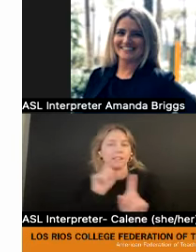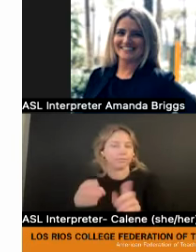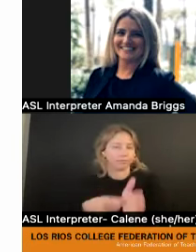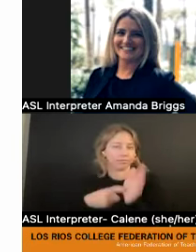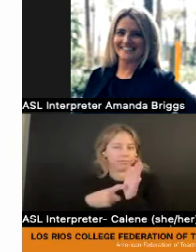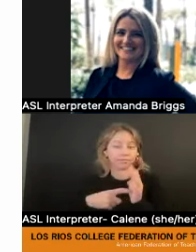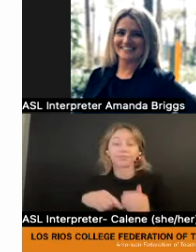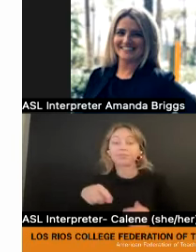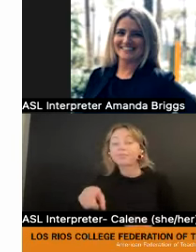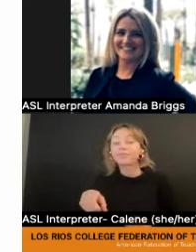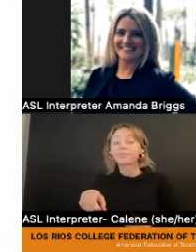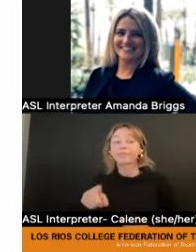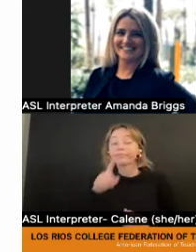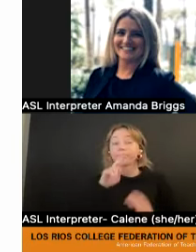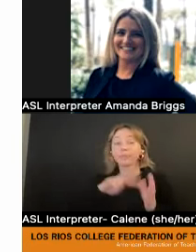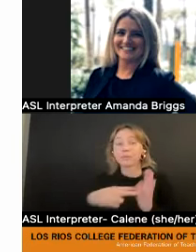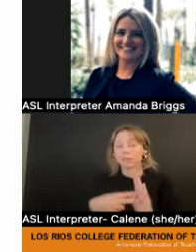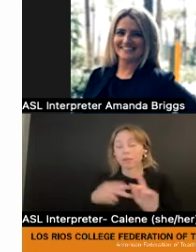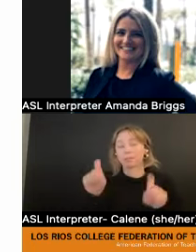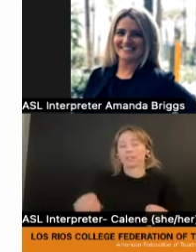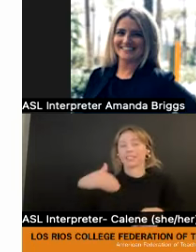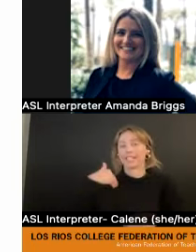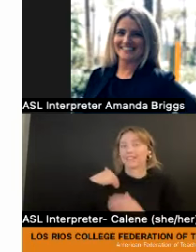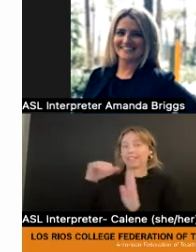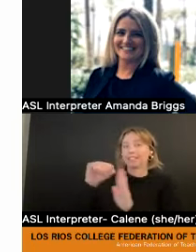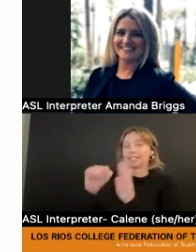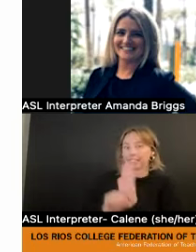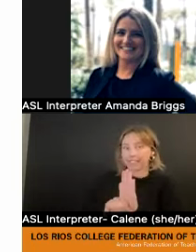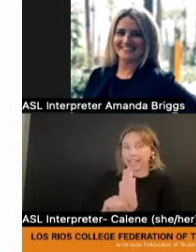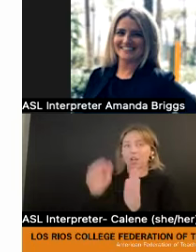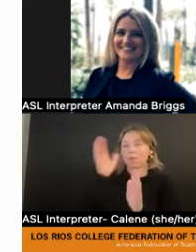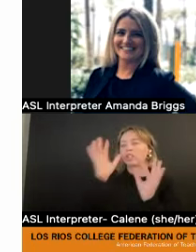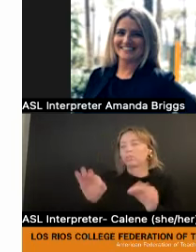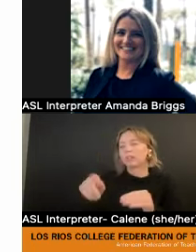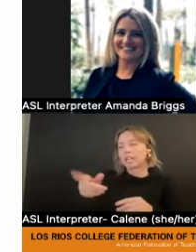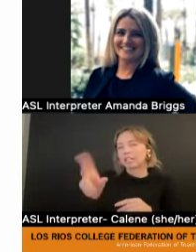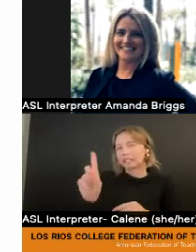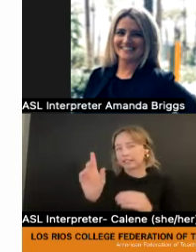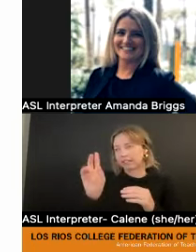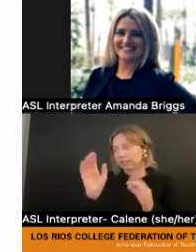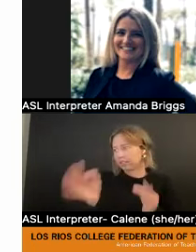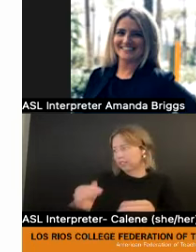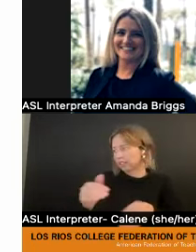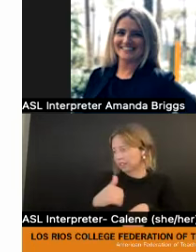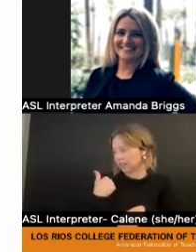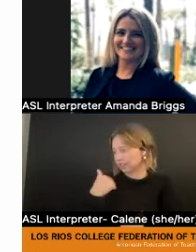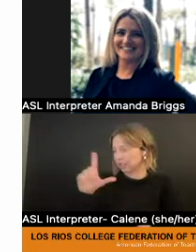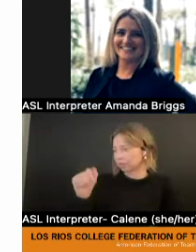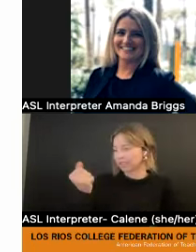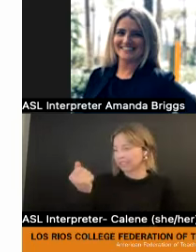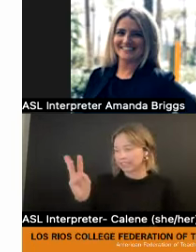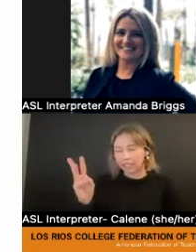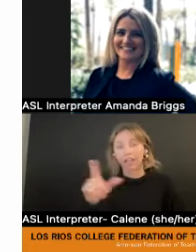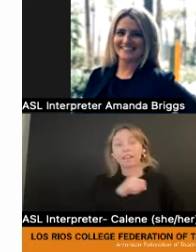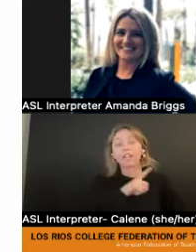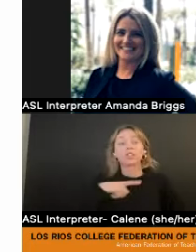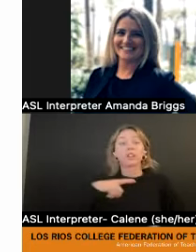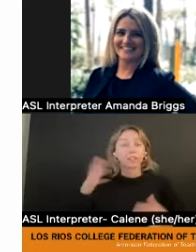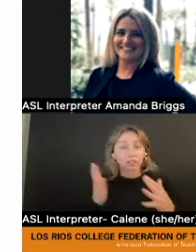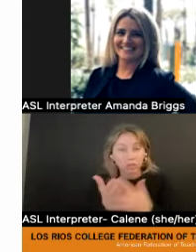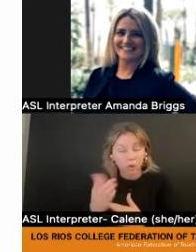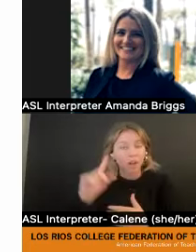it means that there has to be, the state determined in 2016, went through the legislature and the governor signed it, that